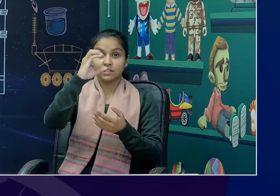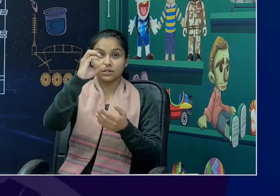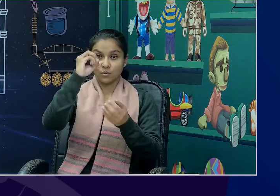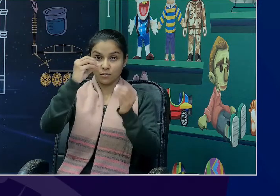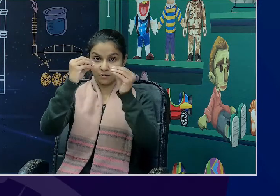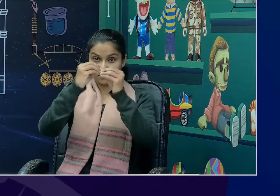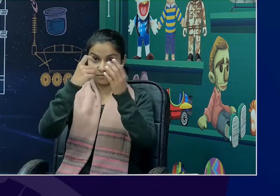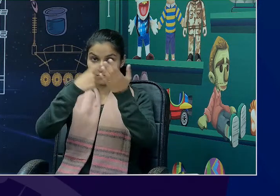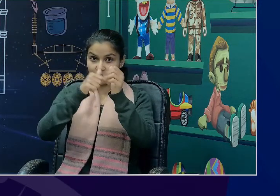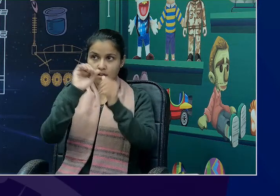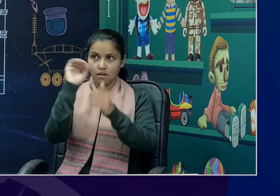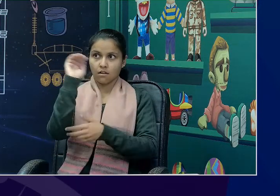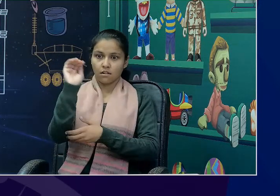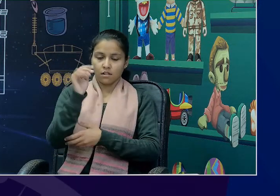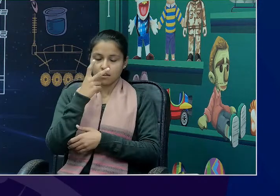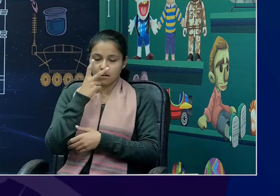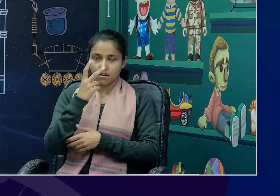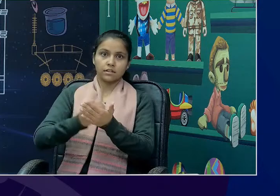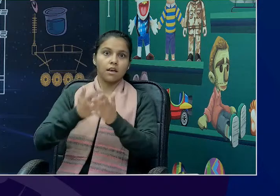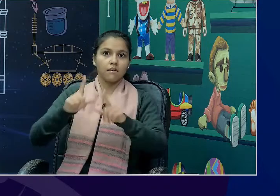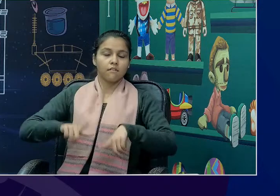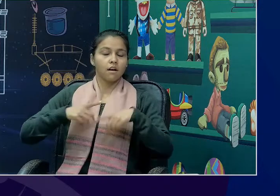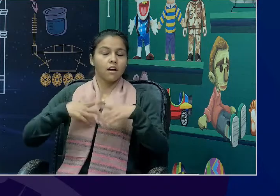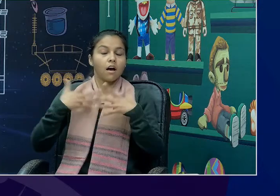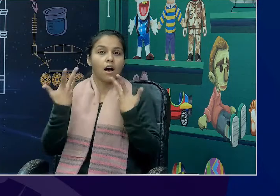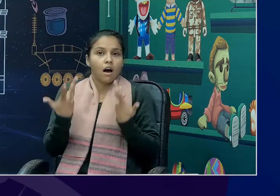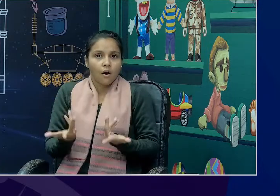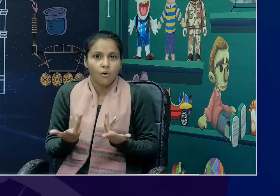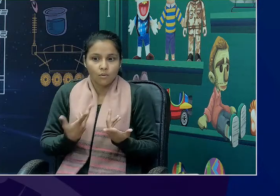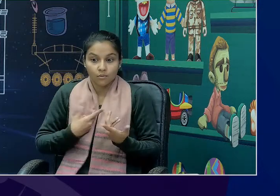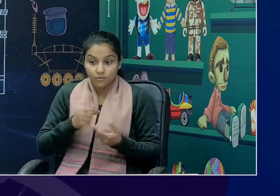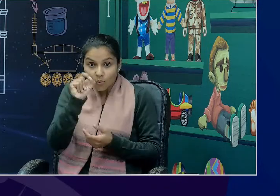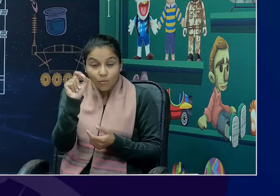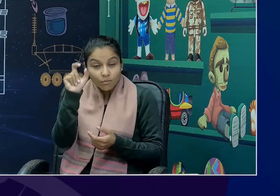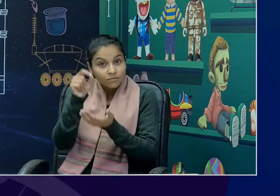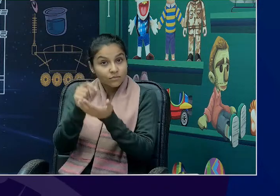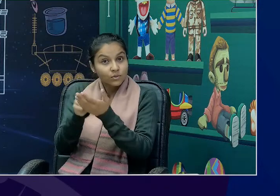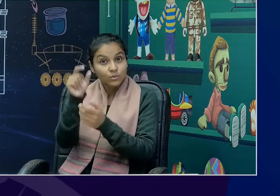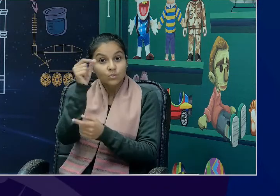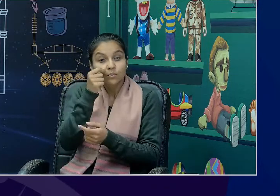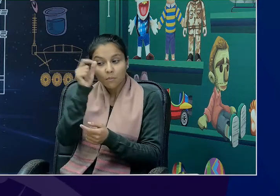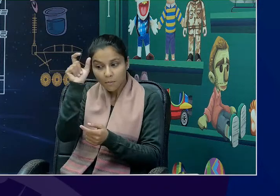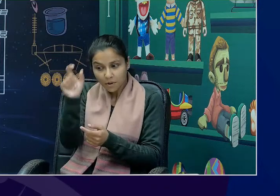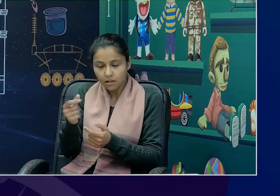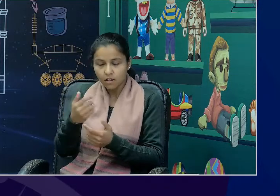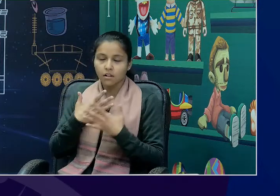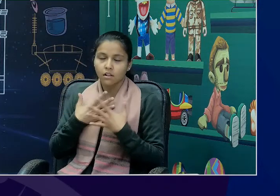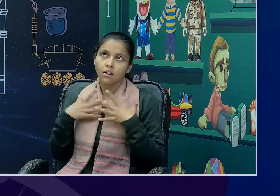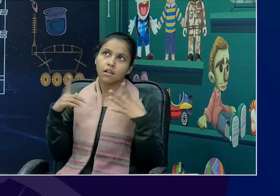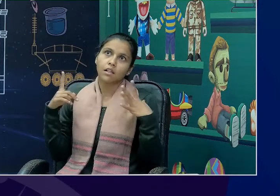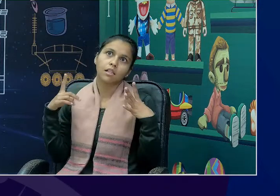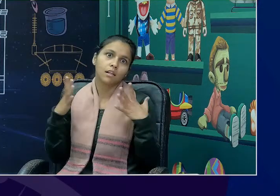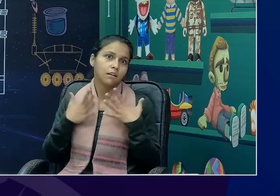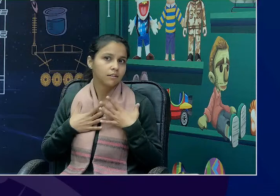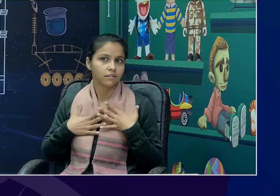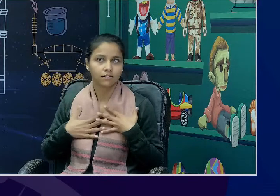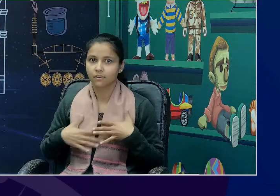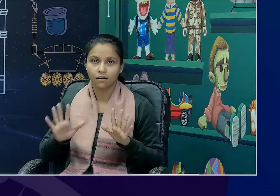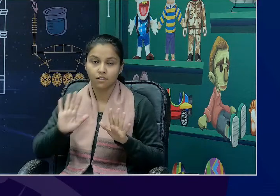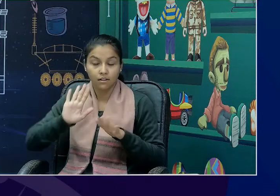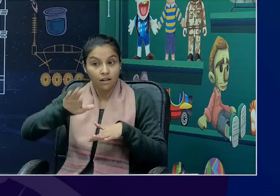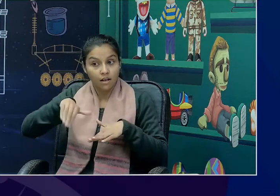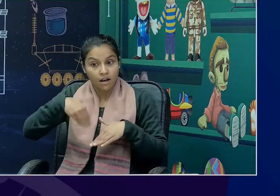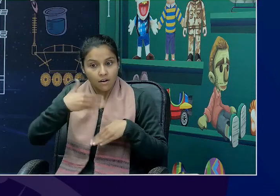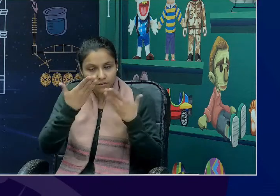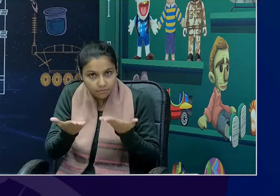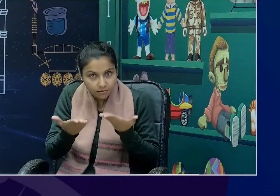was very relieved, and when he was relieved, he also felt that yes, after this